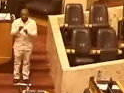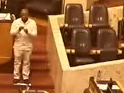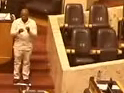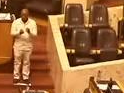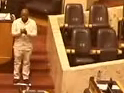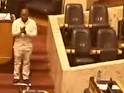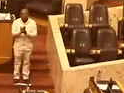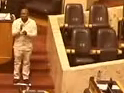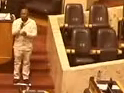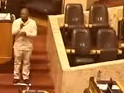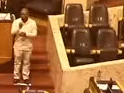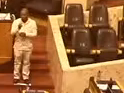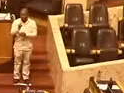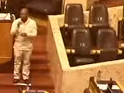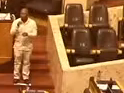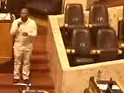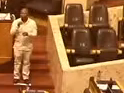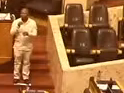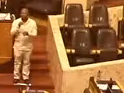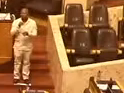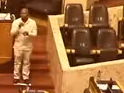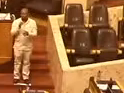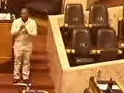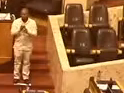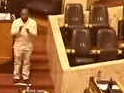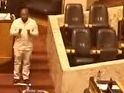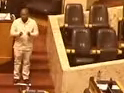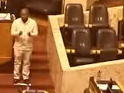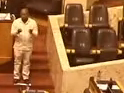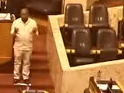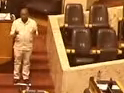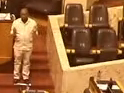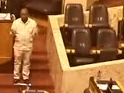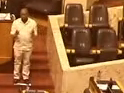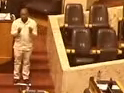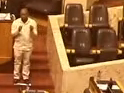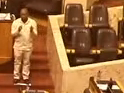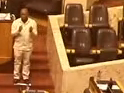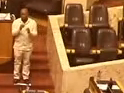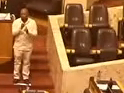people, and the contractor is already on site and we are monitoring progress.